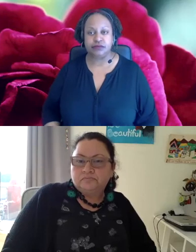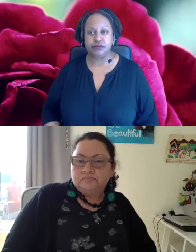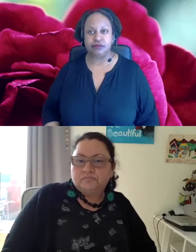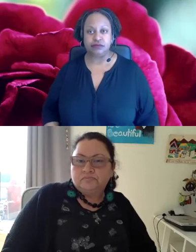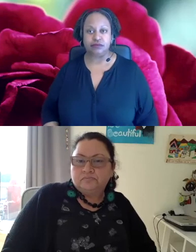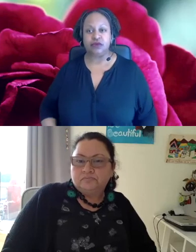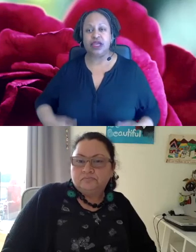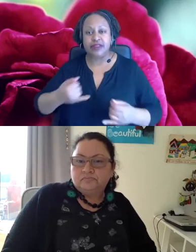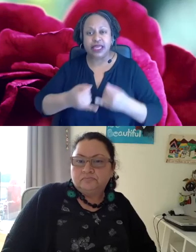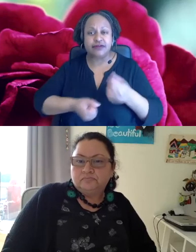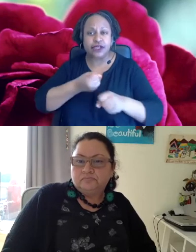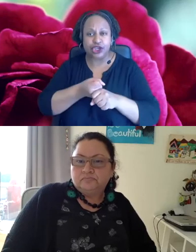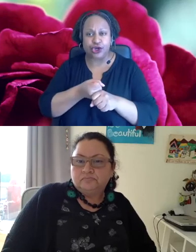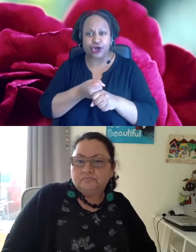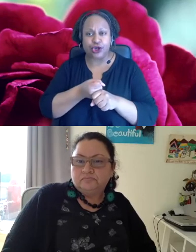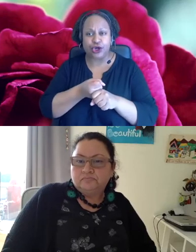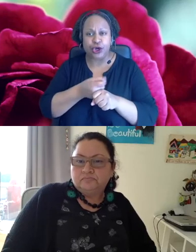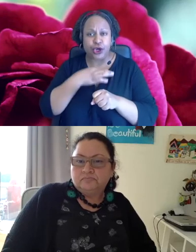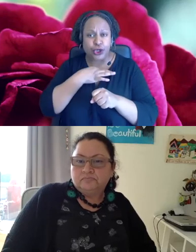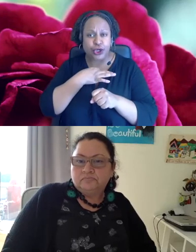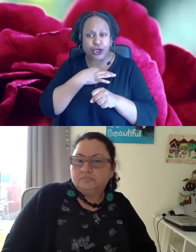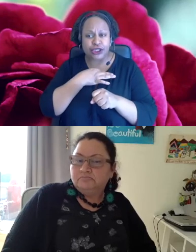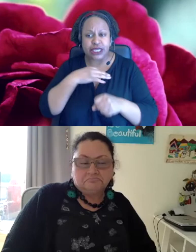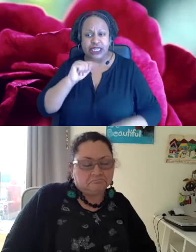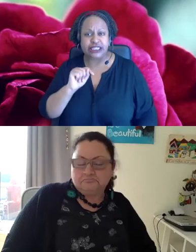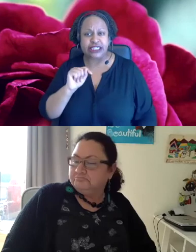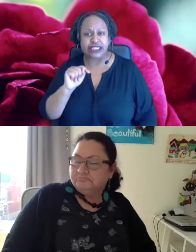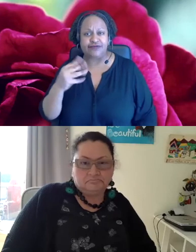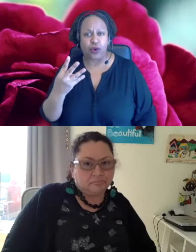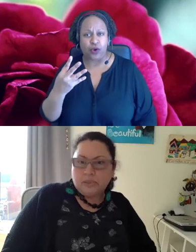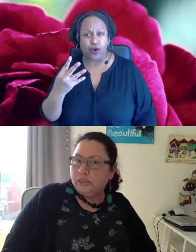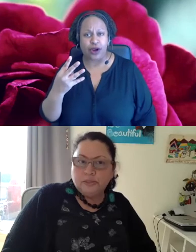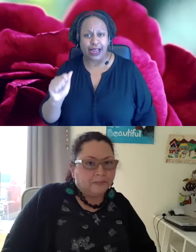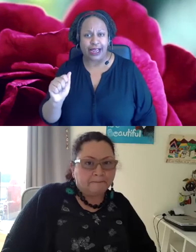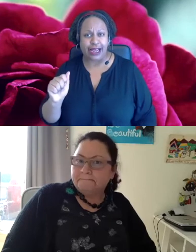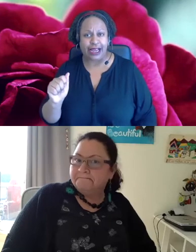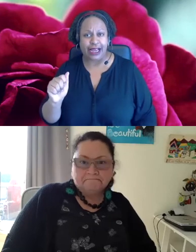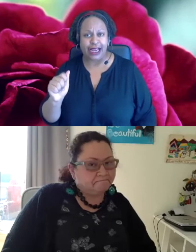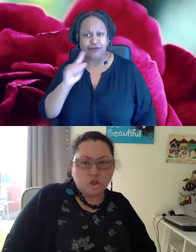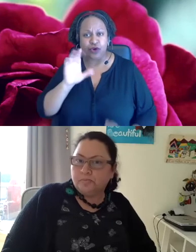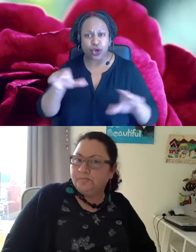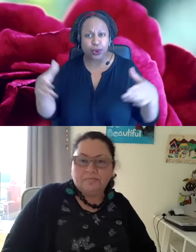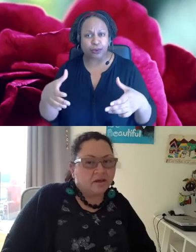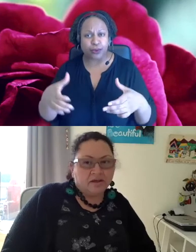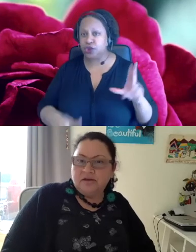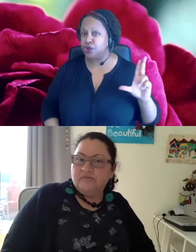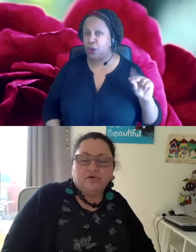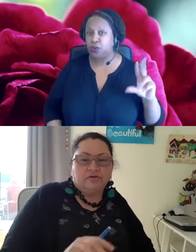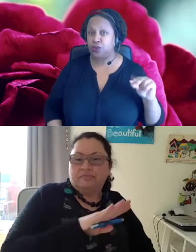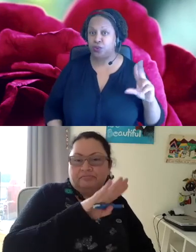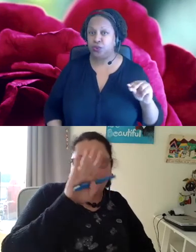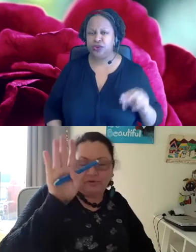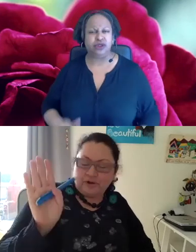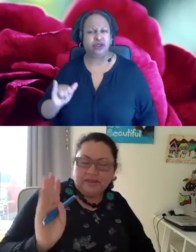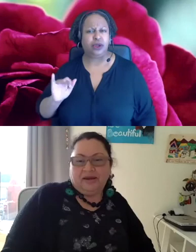year, do you get a tax slip? Does the collective get a T4A? No.